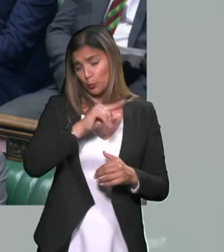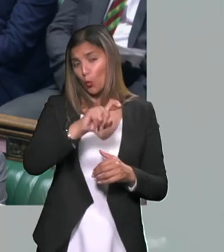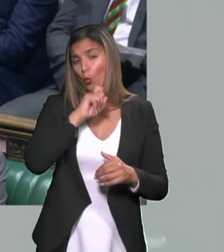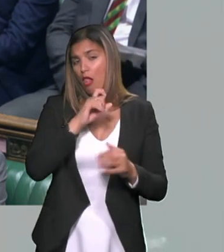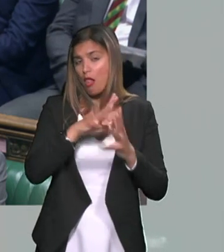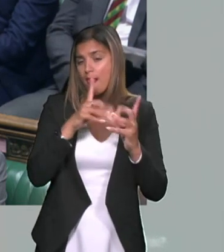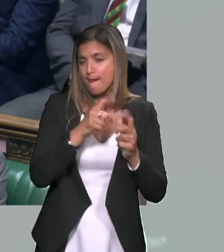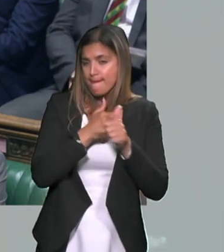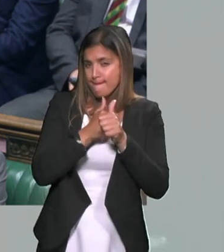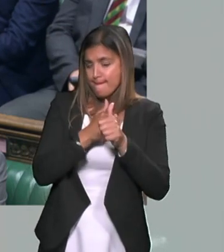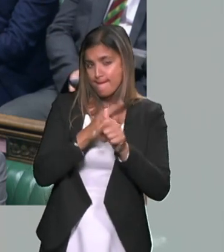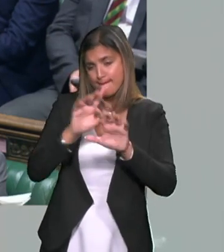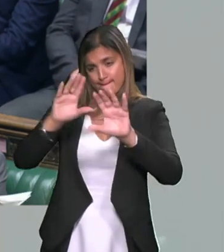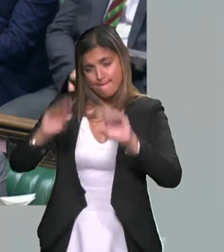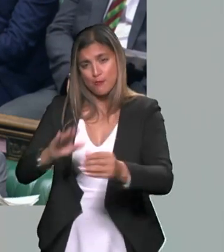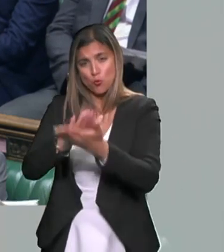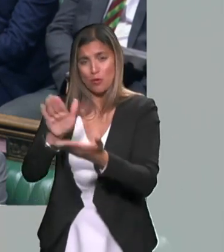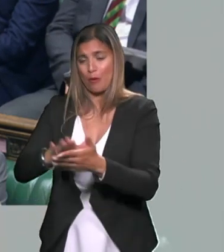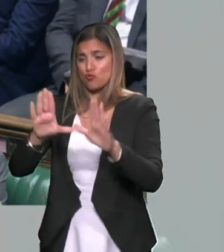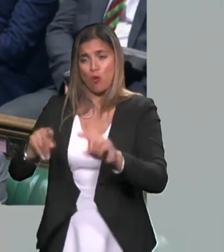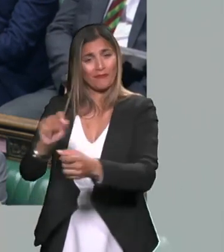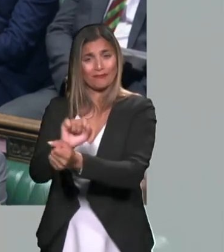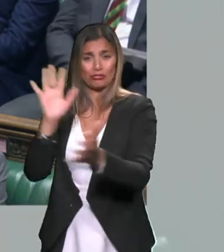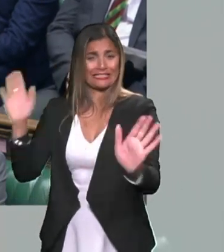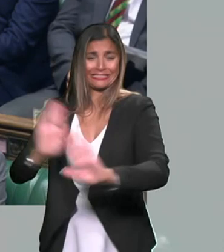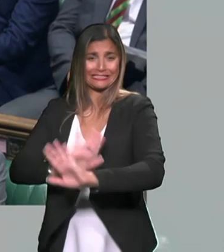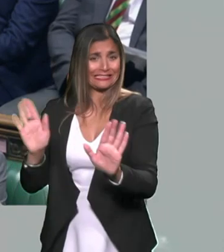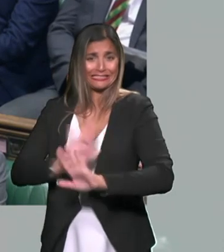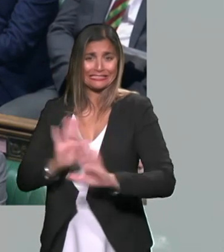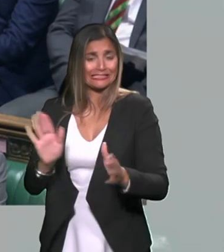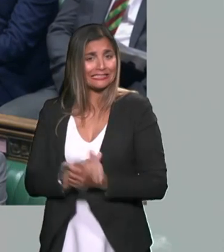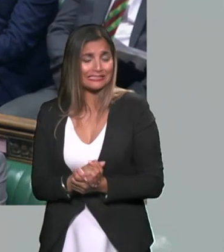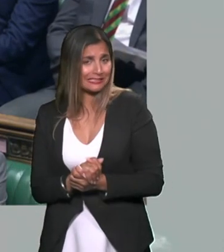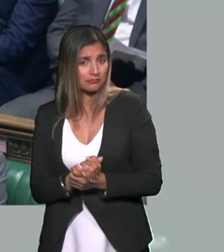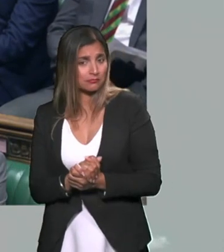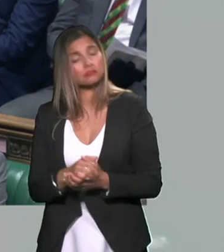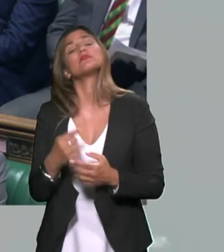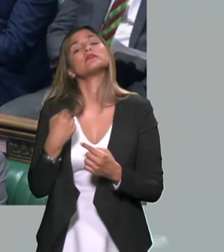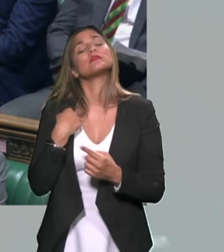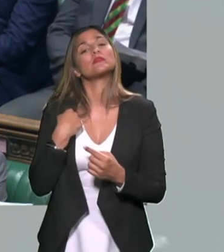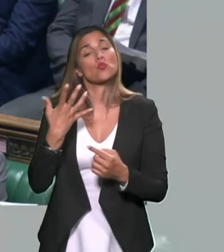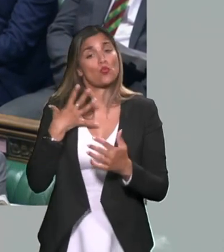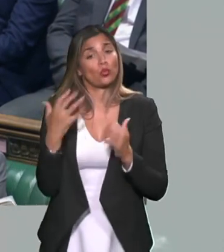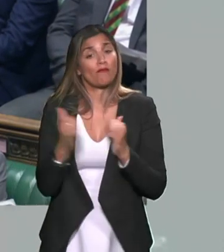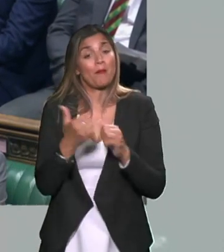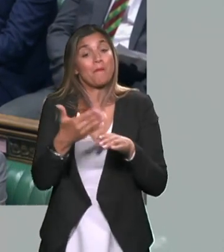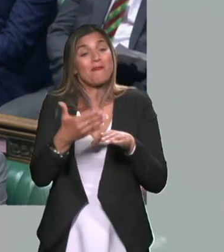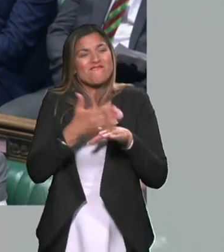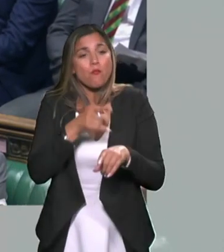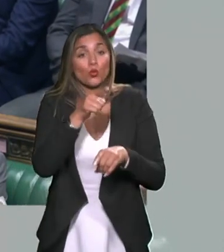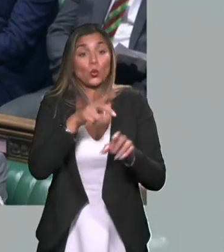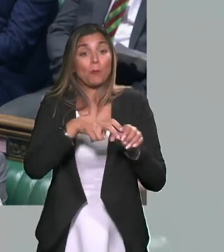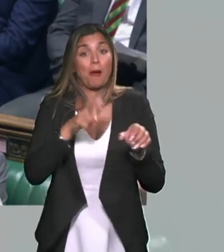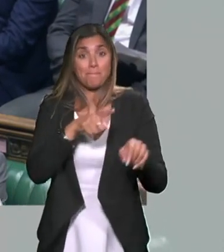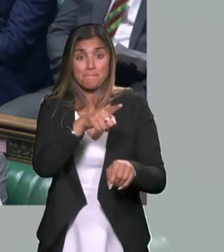your power to deal with this situation. Can you confirm, before you leave office,